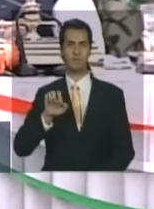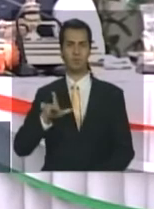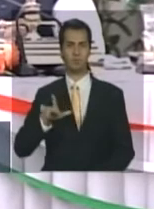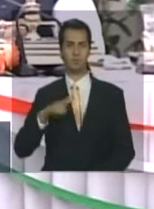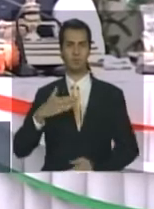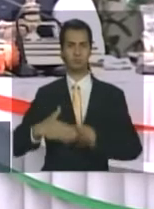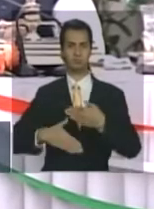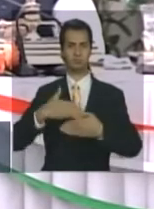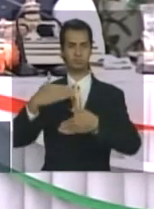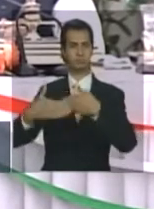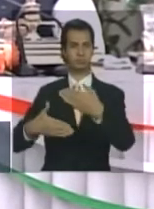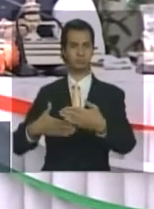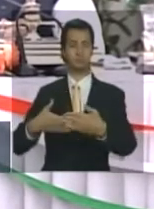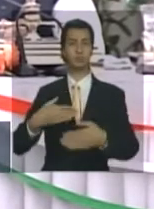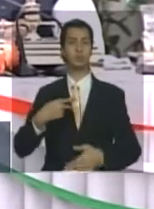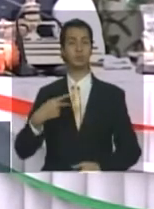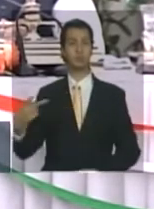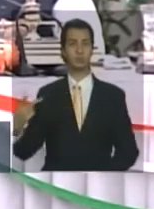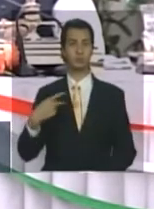somos anfitriões